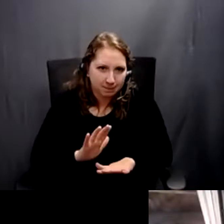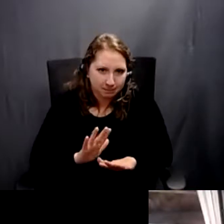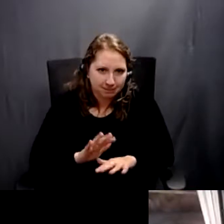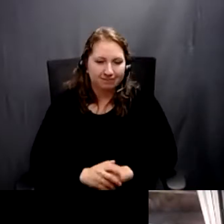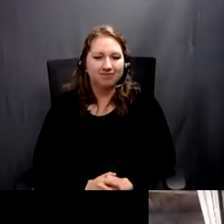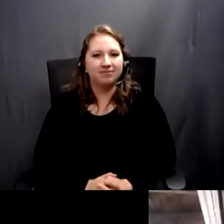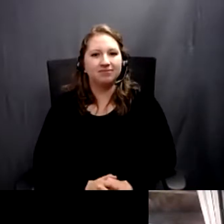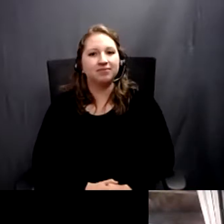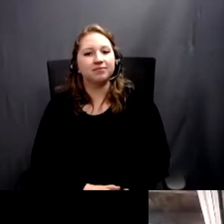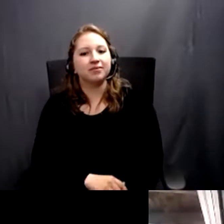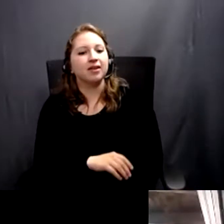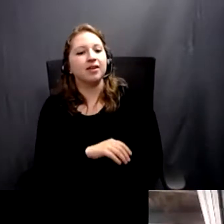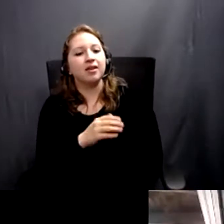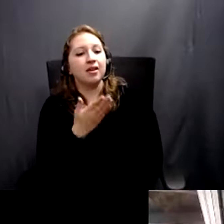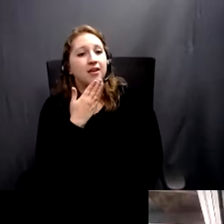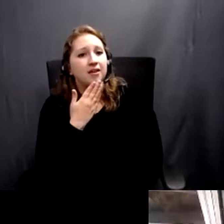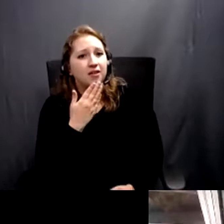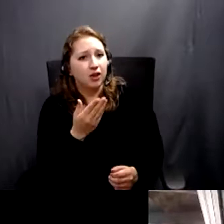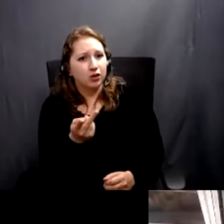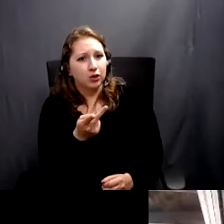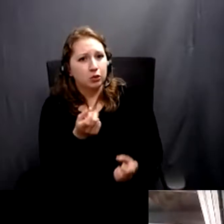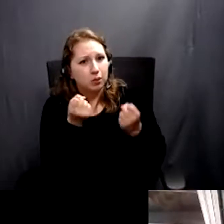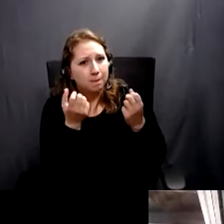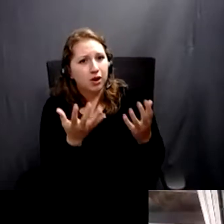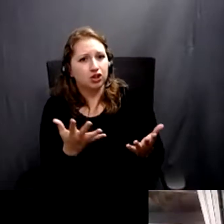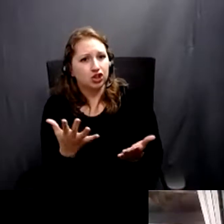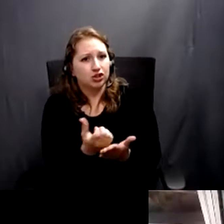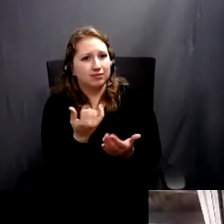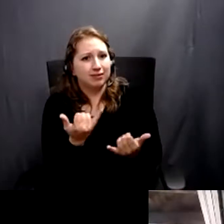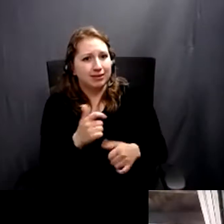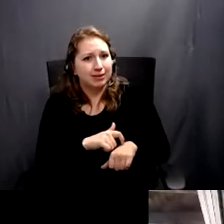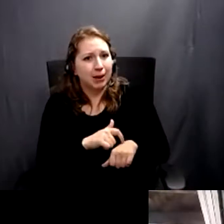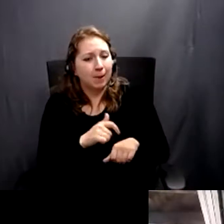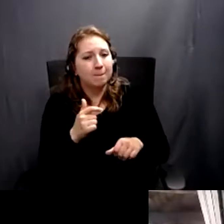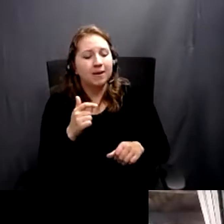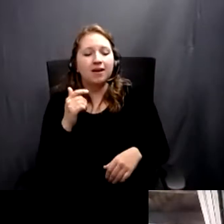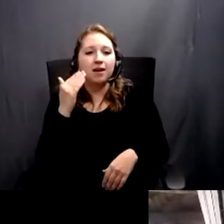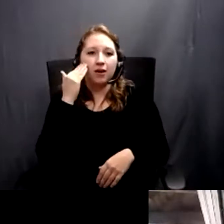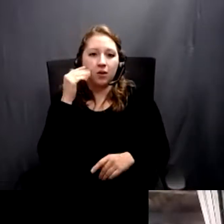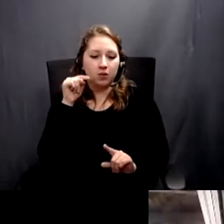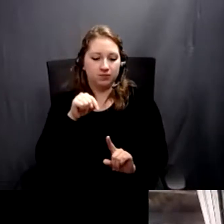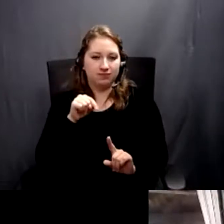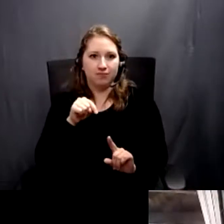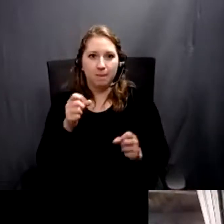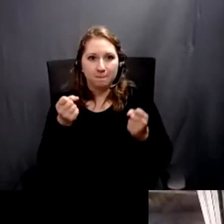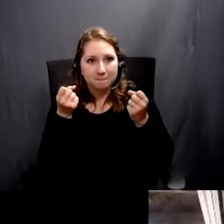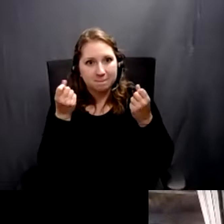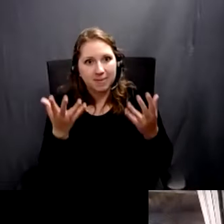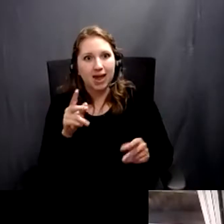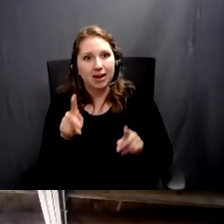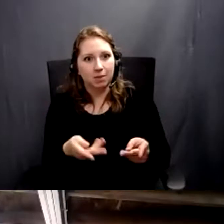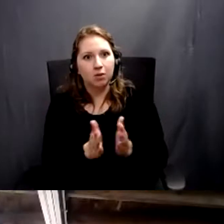Well, thank you both so much for this time today. I know this was one of our most requested